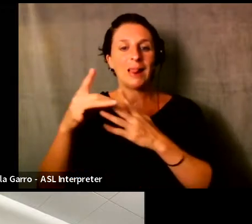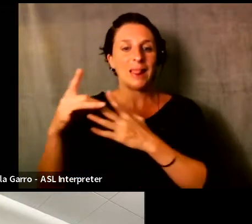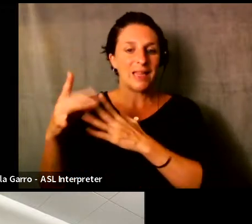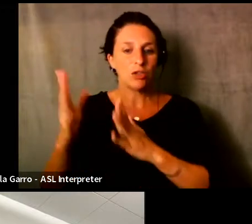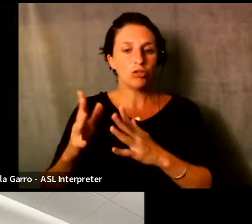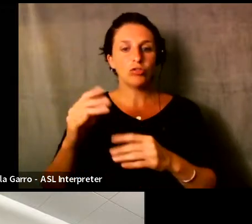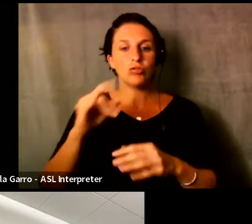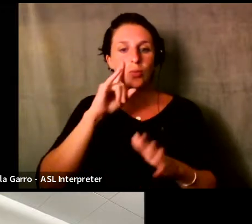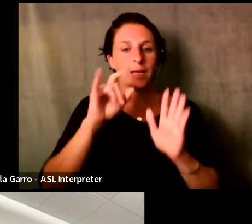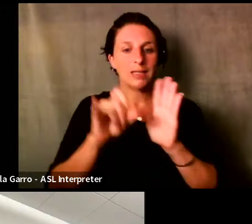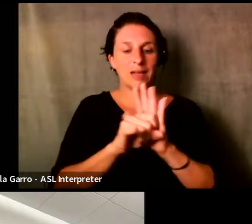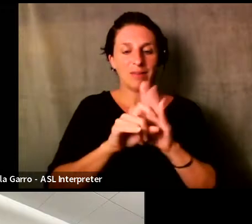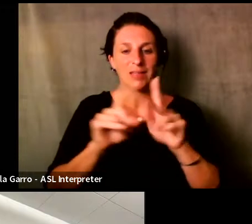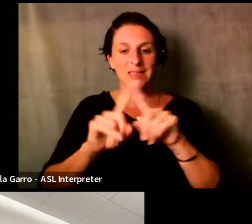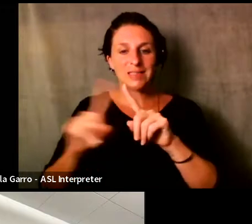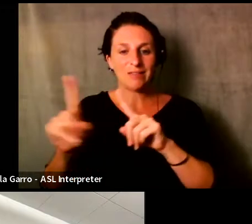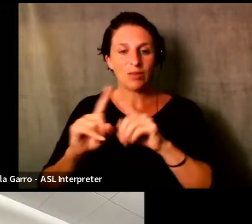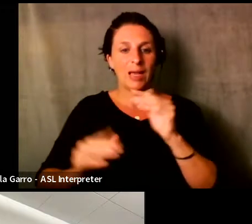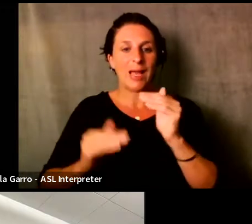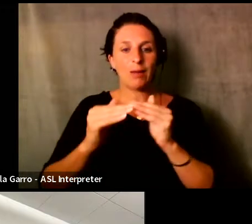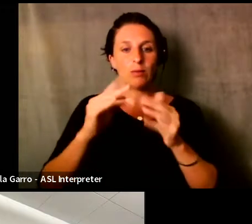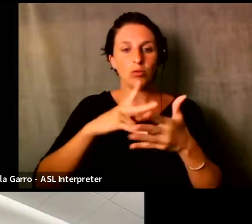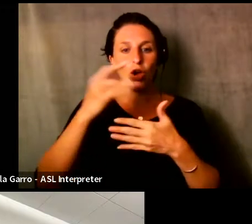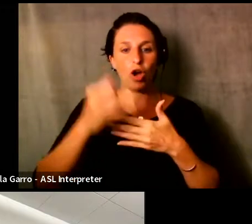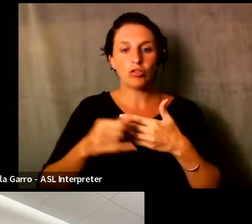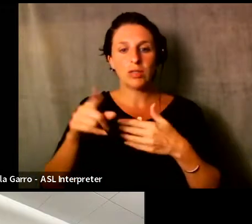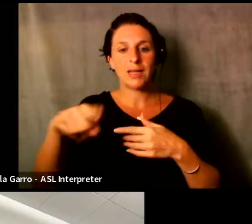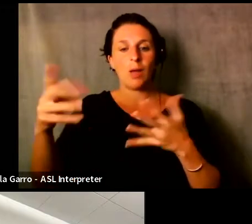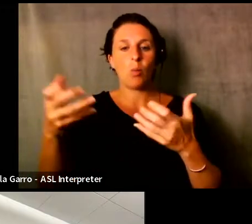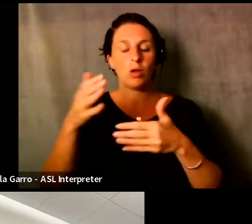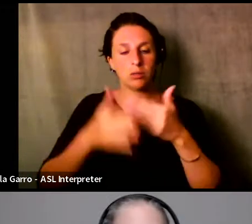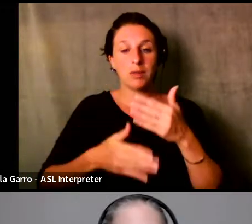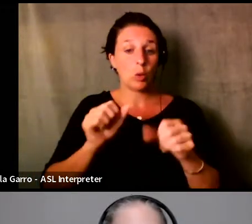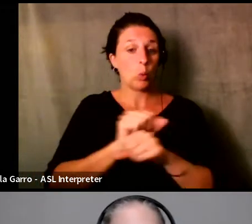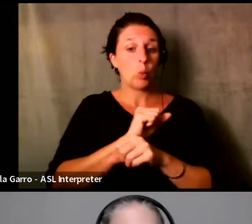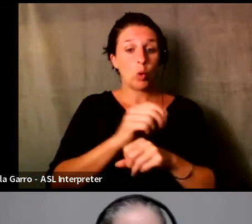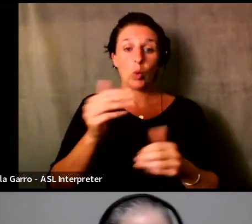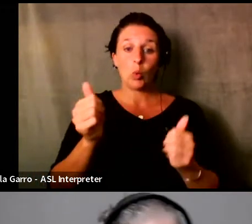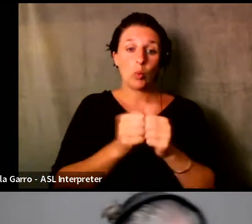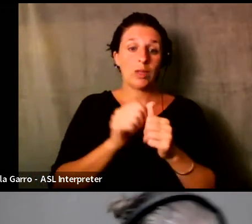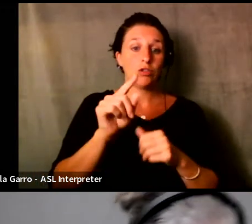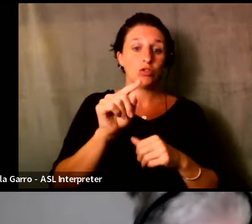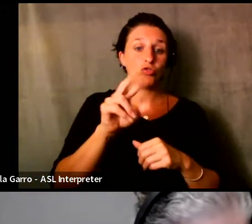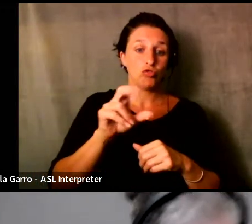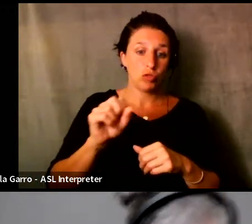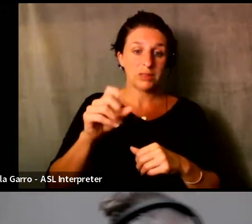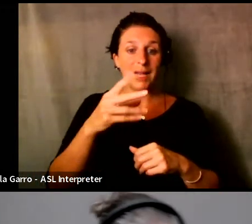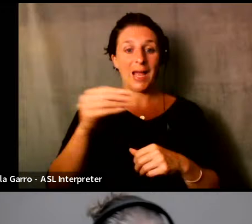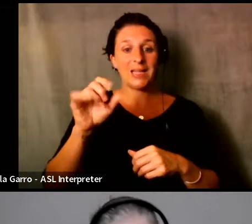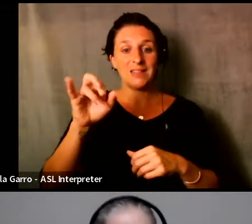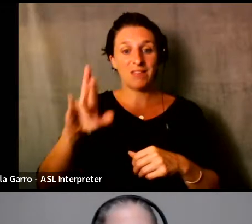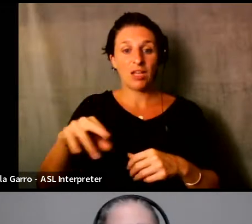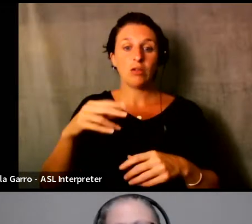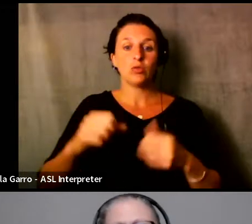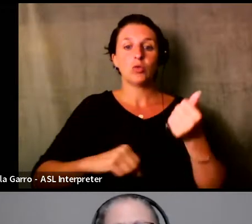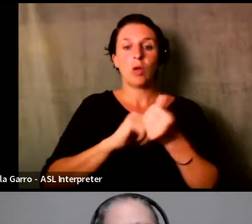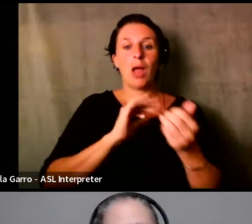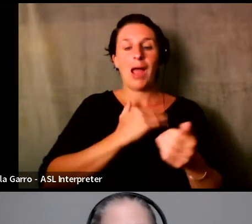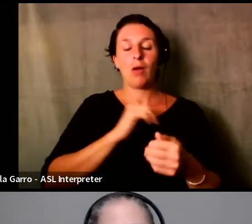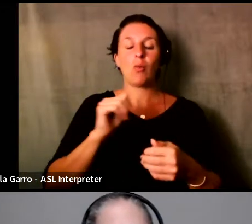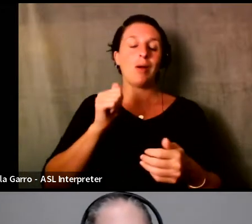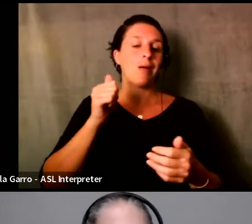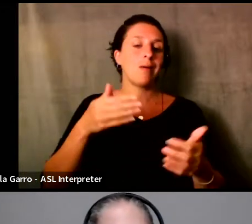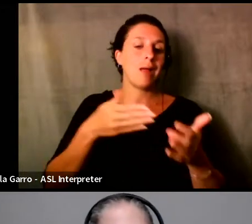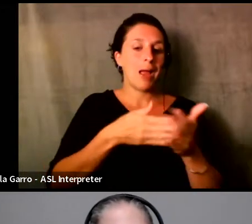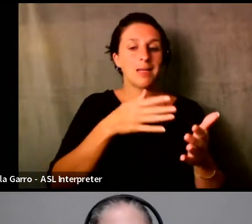want to complete. The work with Trust and Saphir was to support our anti-racism initiative to ensure that we